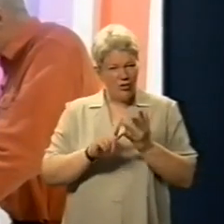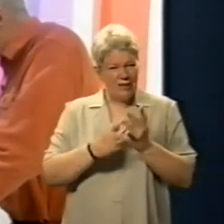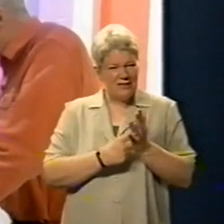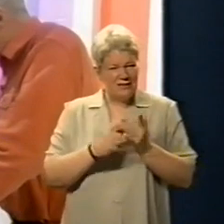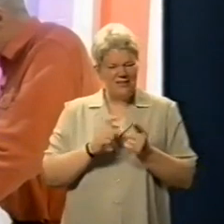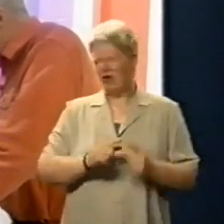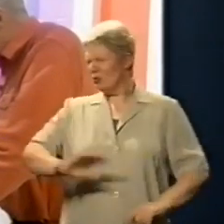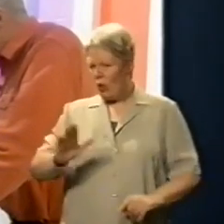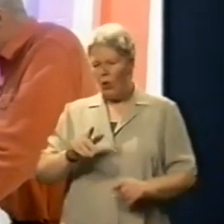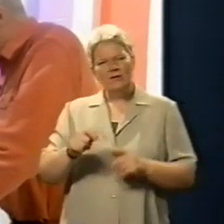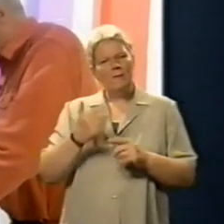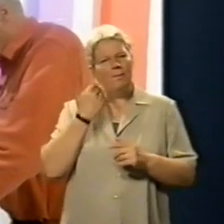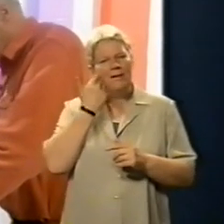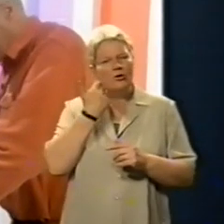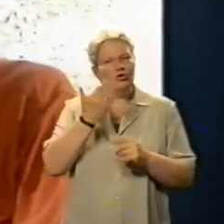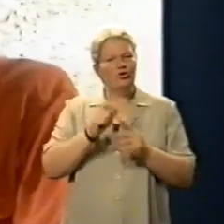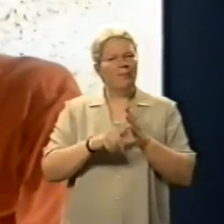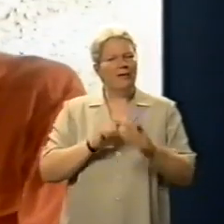peach!